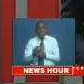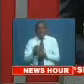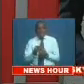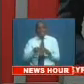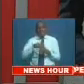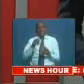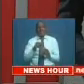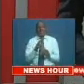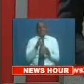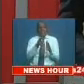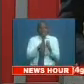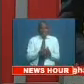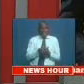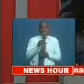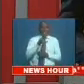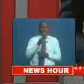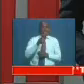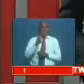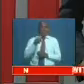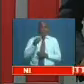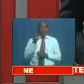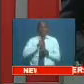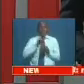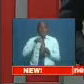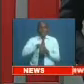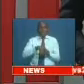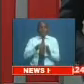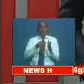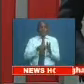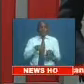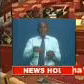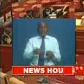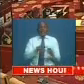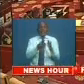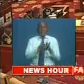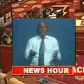external debts and 36.2 billion Ghana cedis in domestic debt.